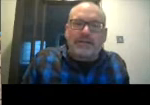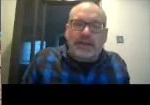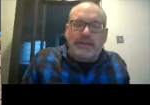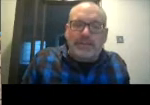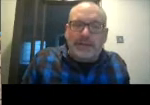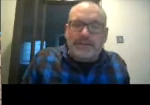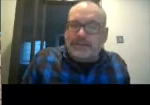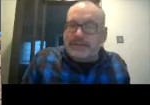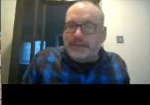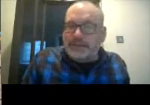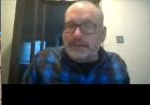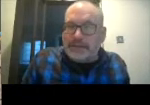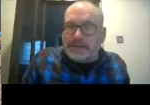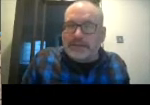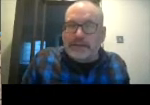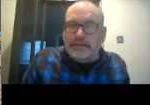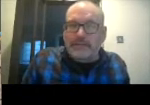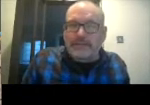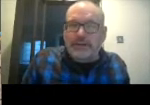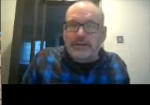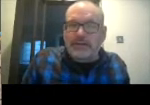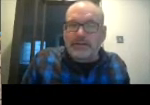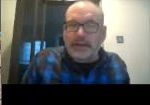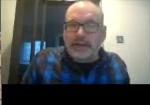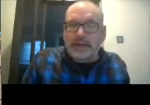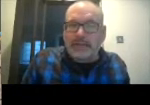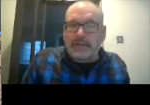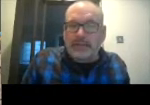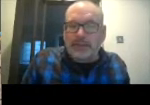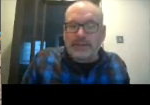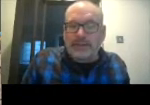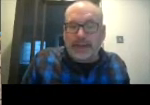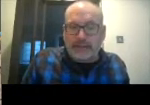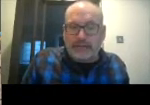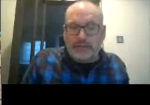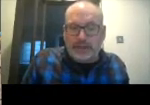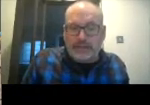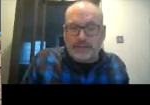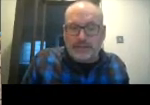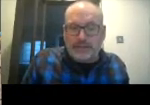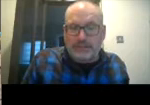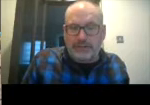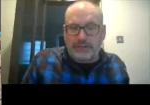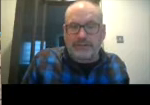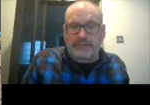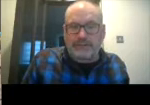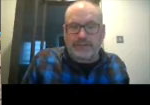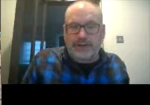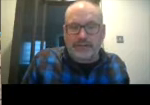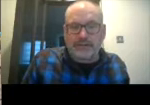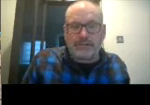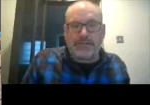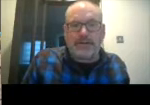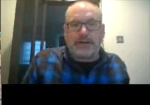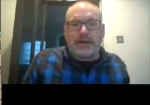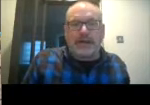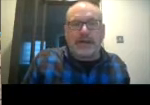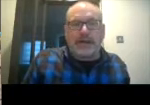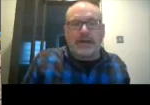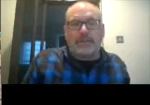The jail was built in 1796. It was built as the county jail for Dublin, for County